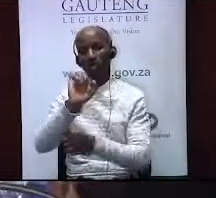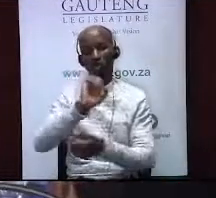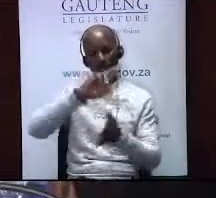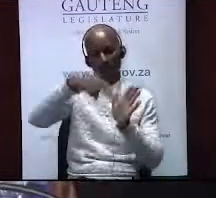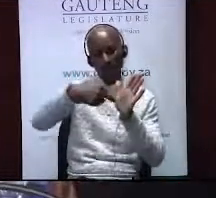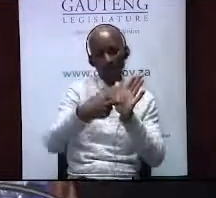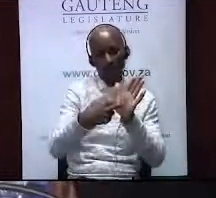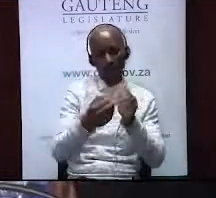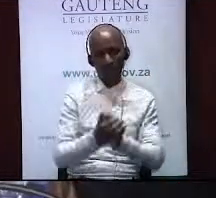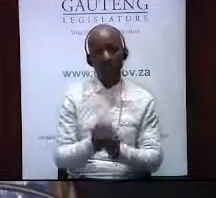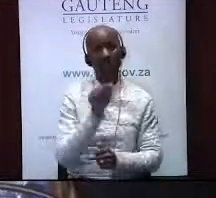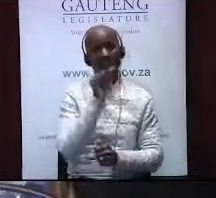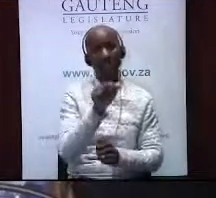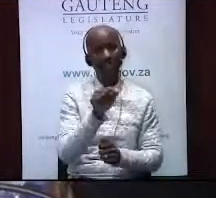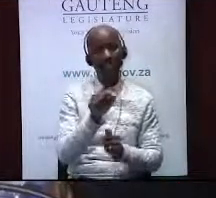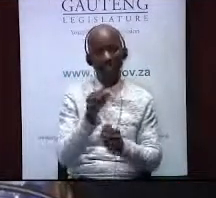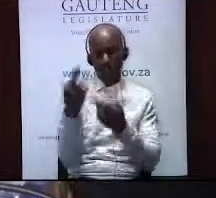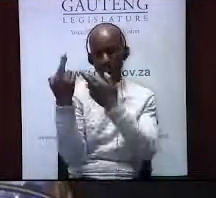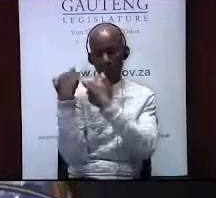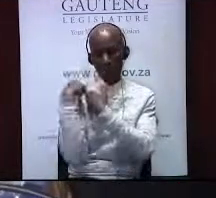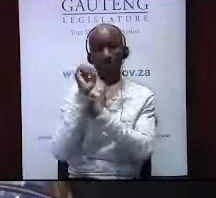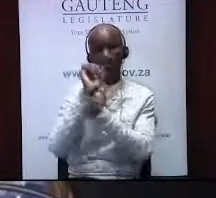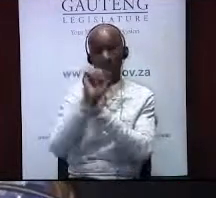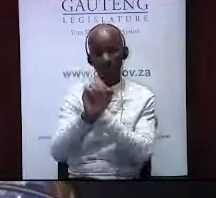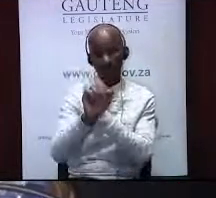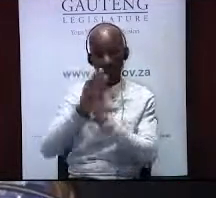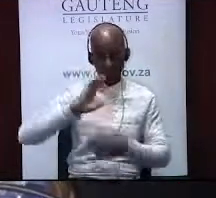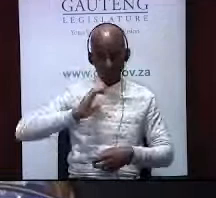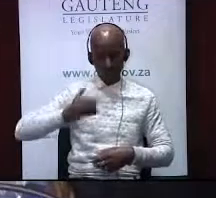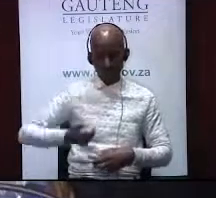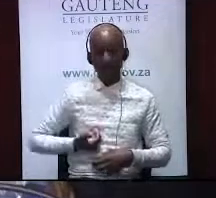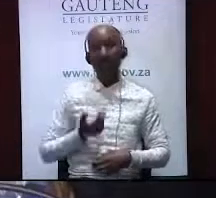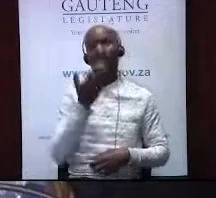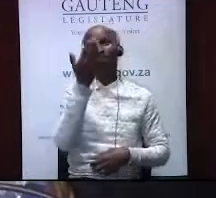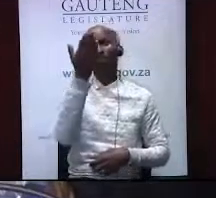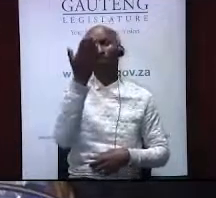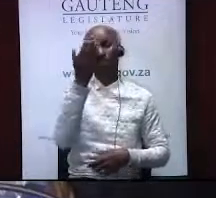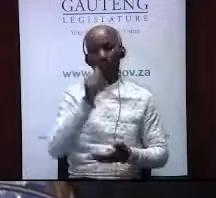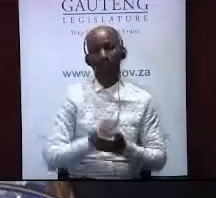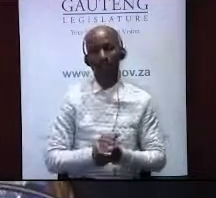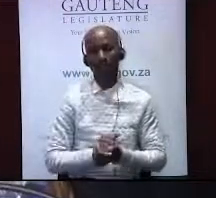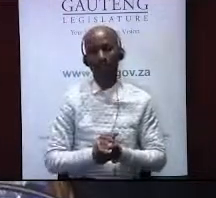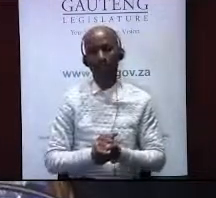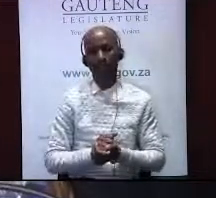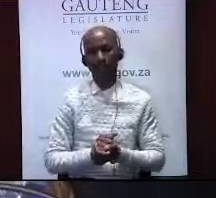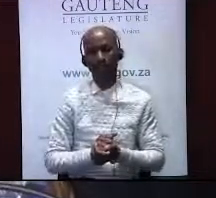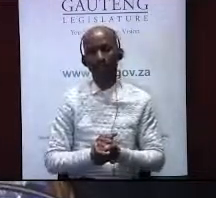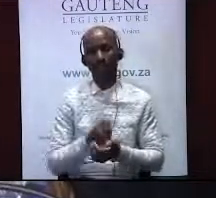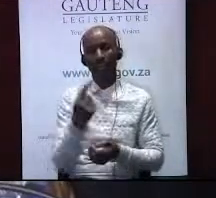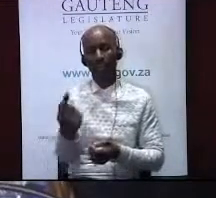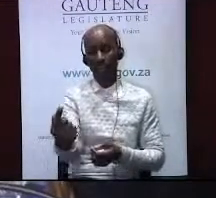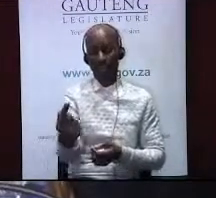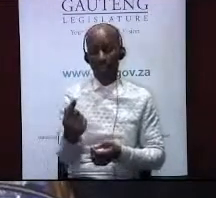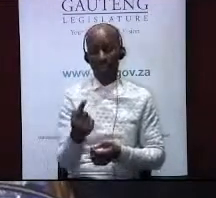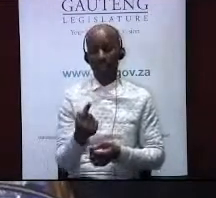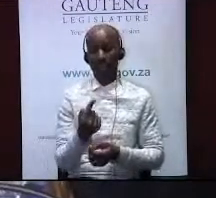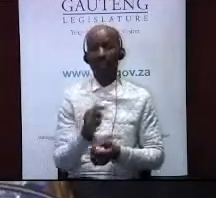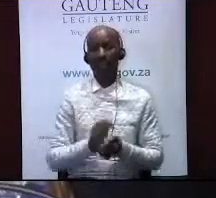role. That's your duty, woman of God. They came out